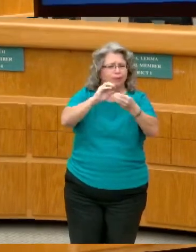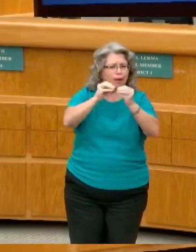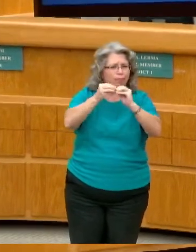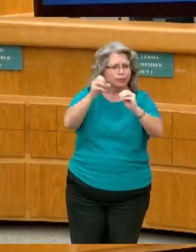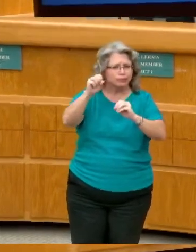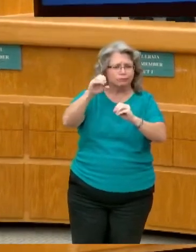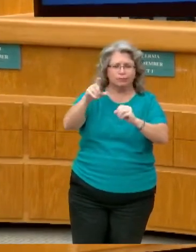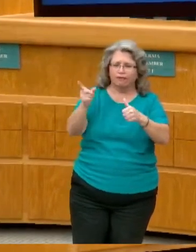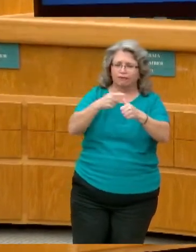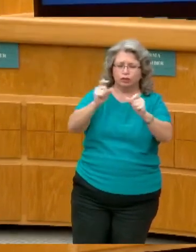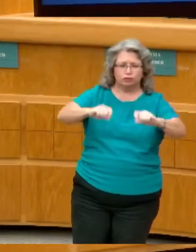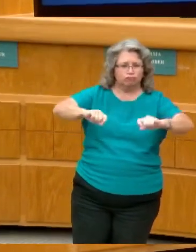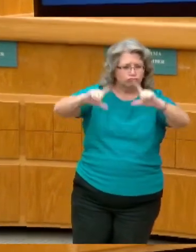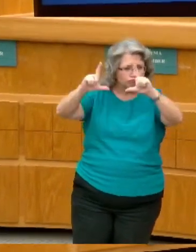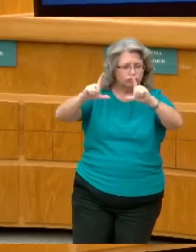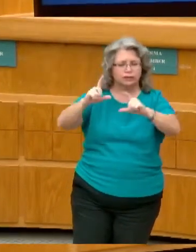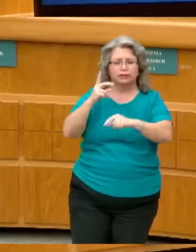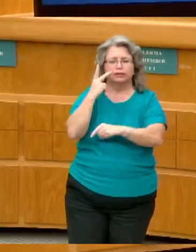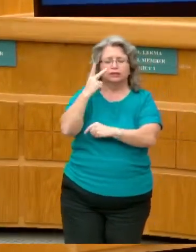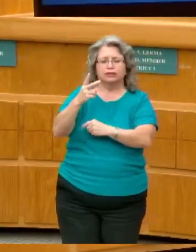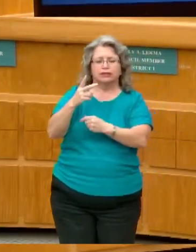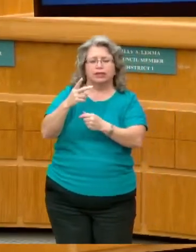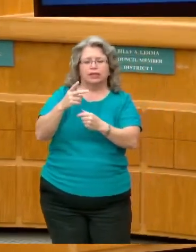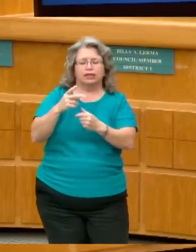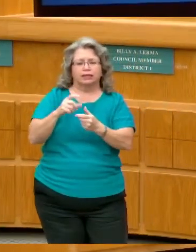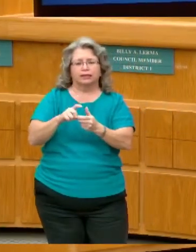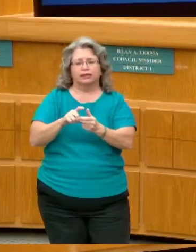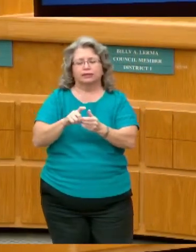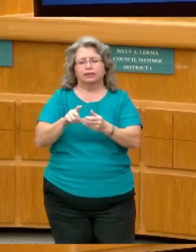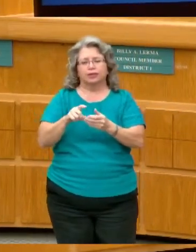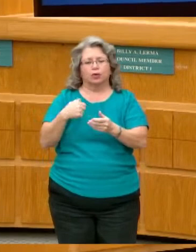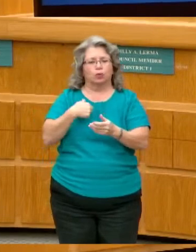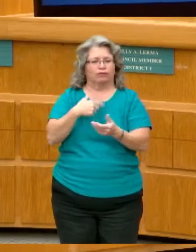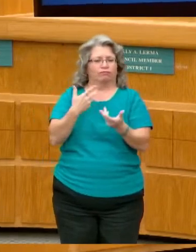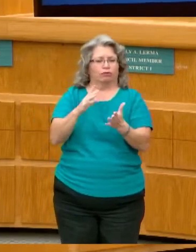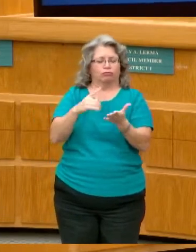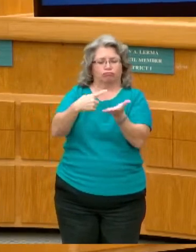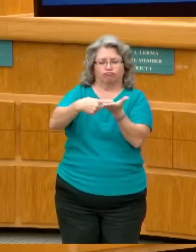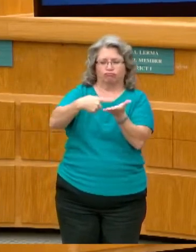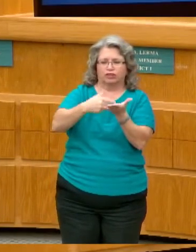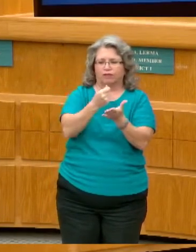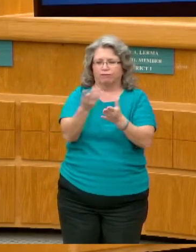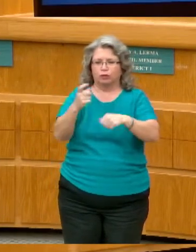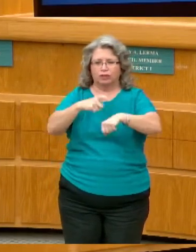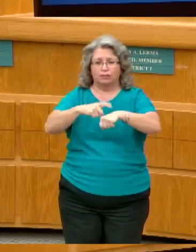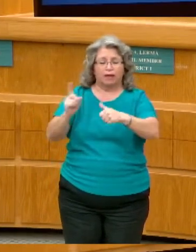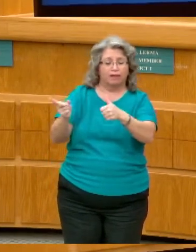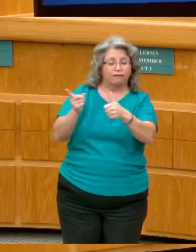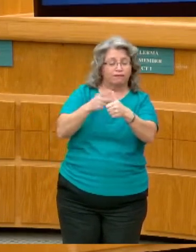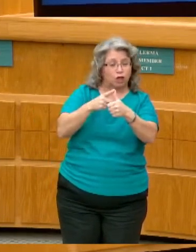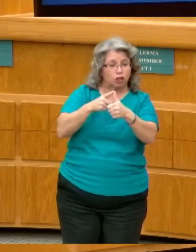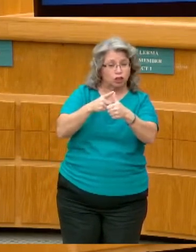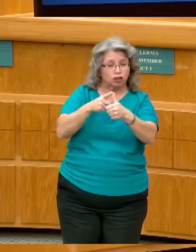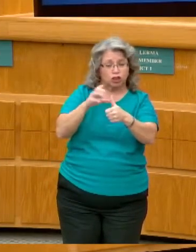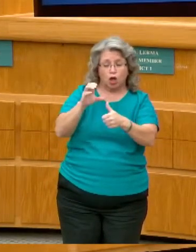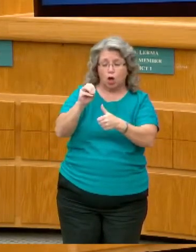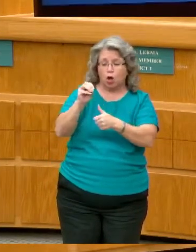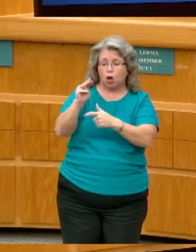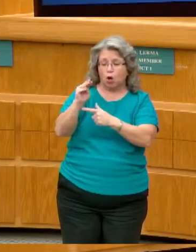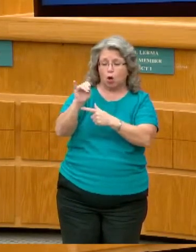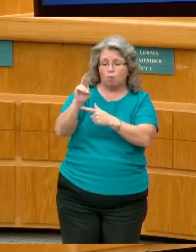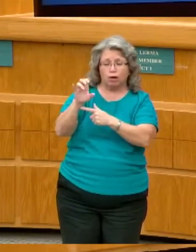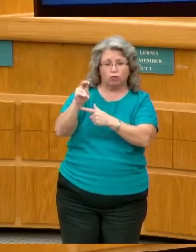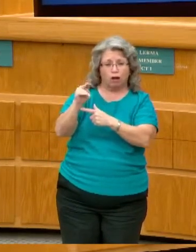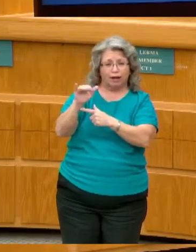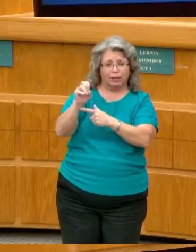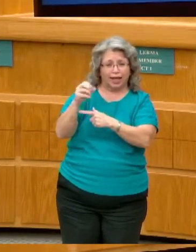see what we've talked about a few times, is that the first identified Omicron case was collected on December 14th